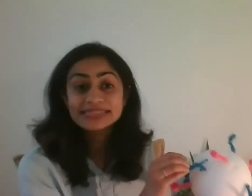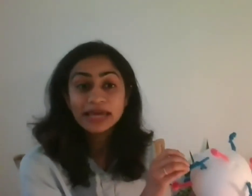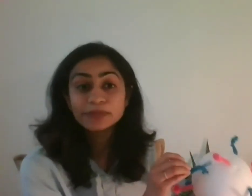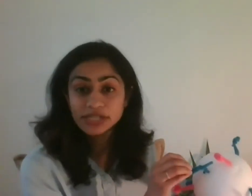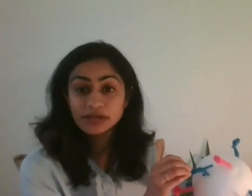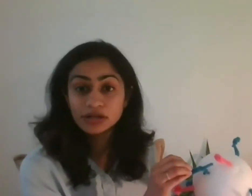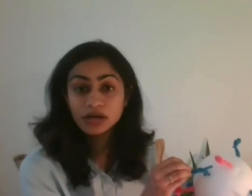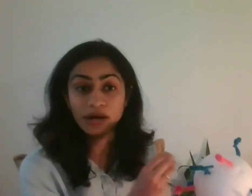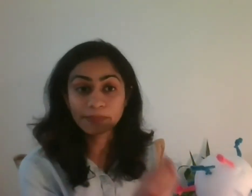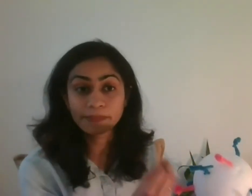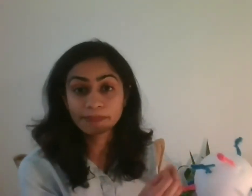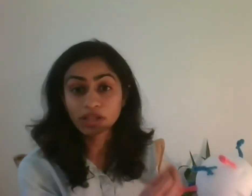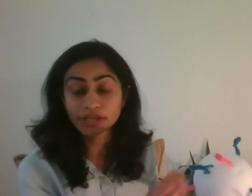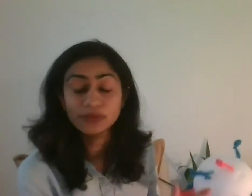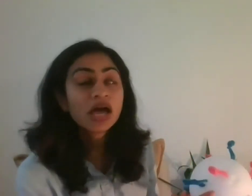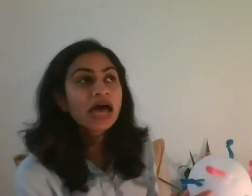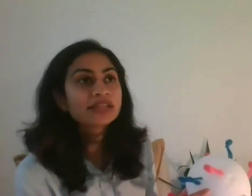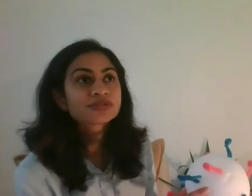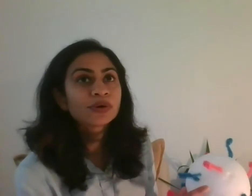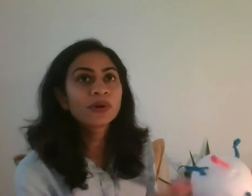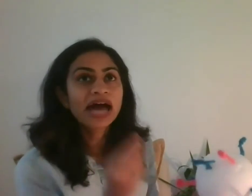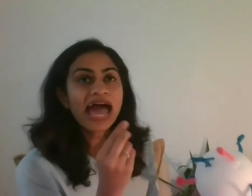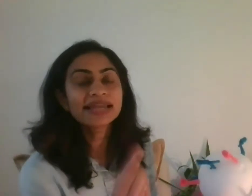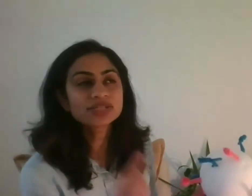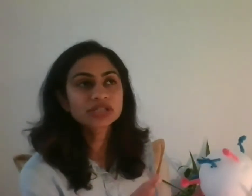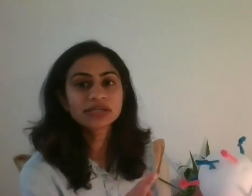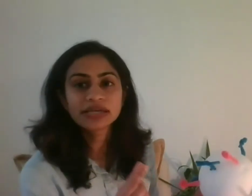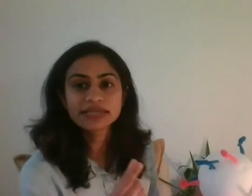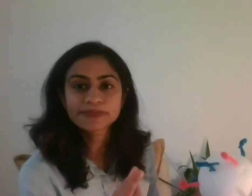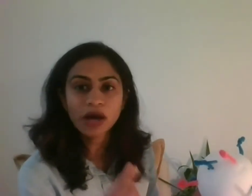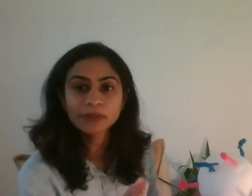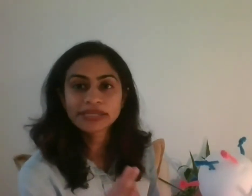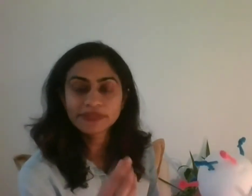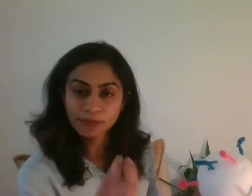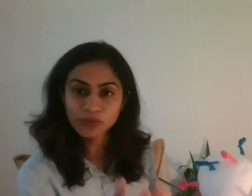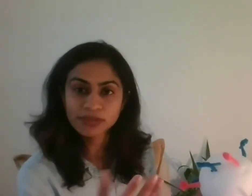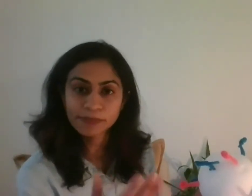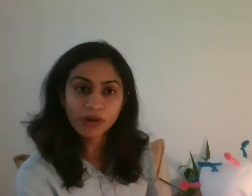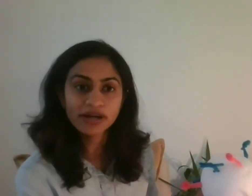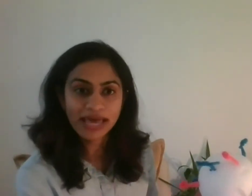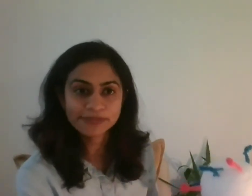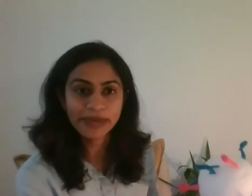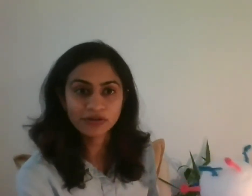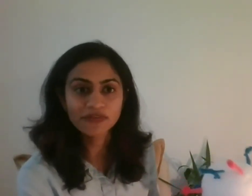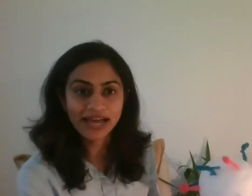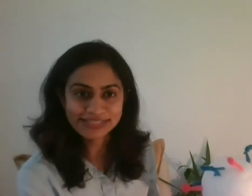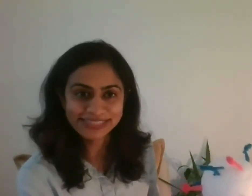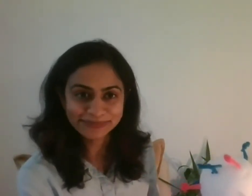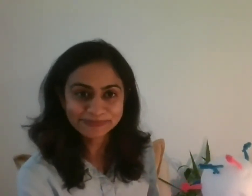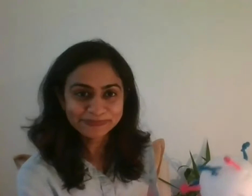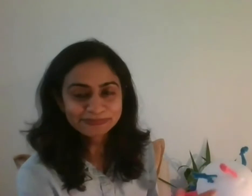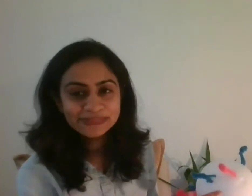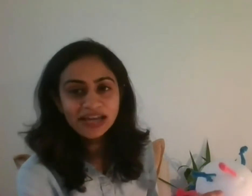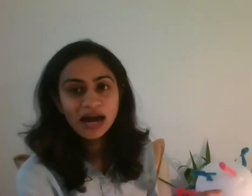against that particular molecule. And so antigen is probably the most important aspect of the